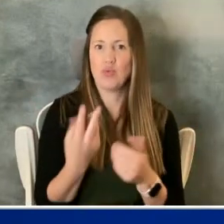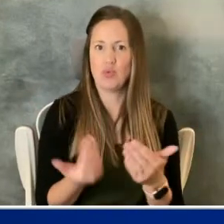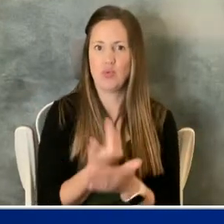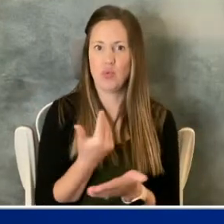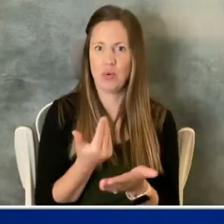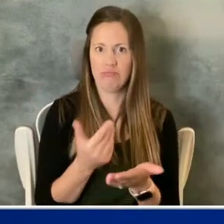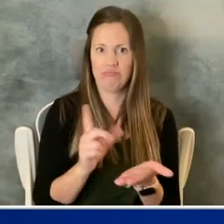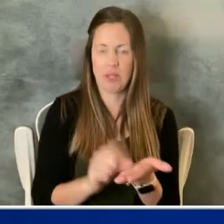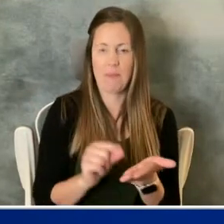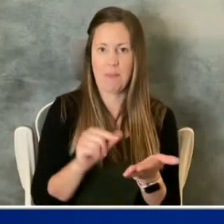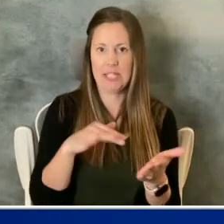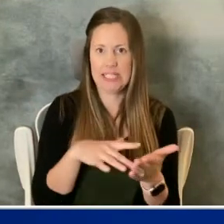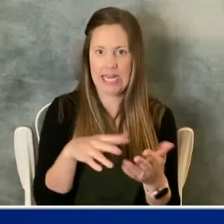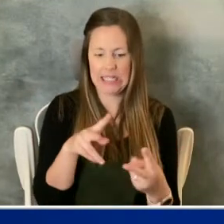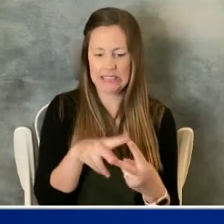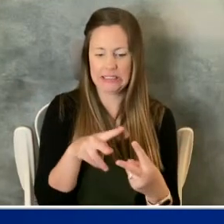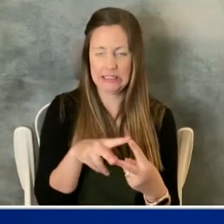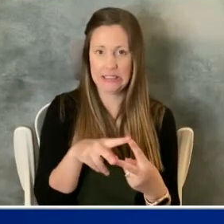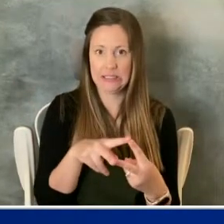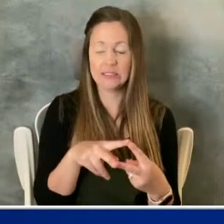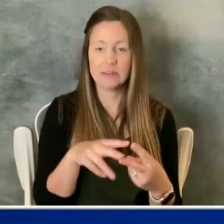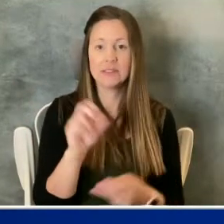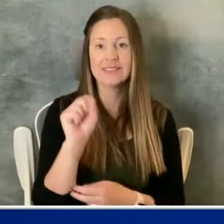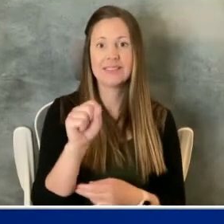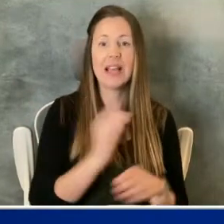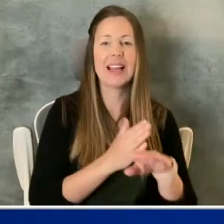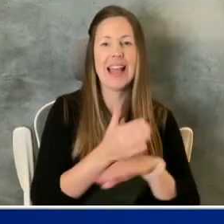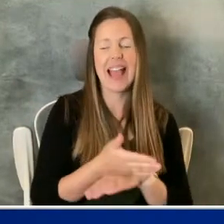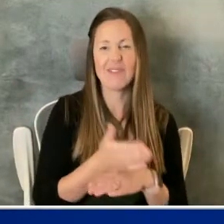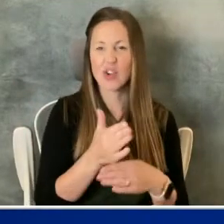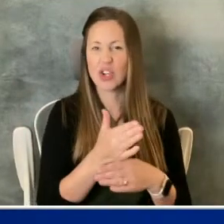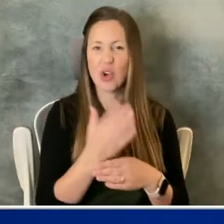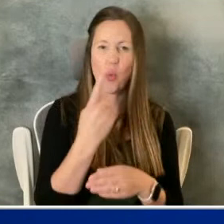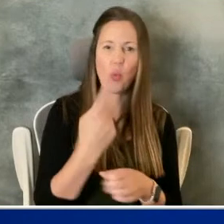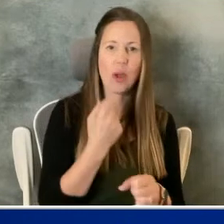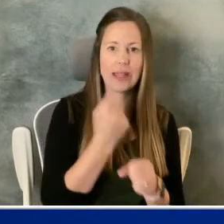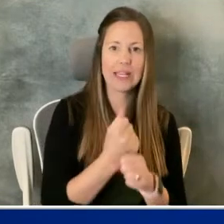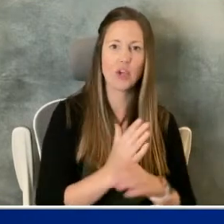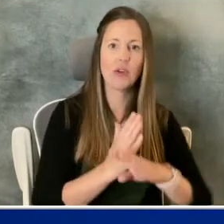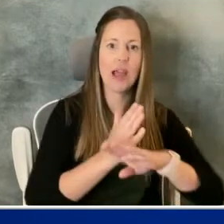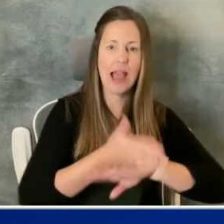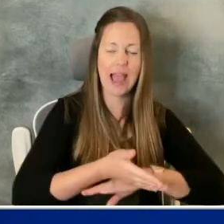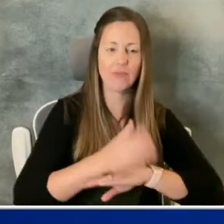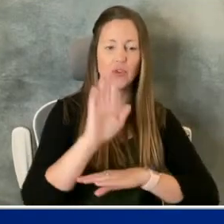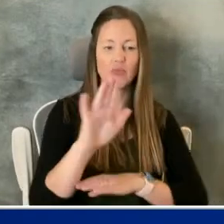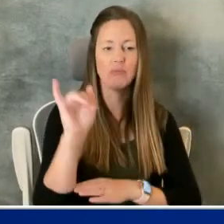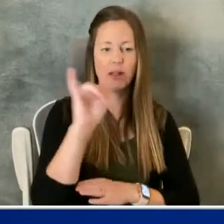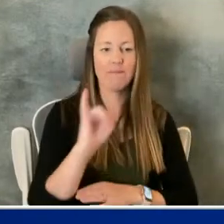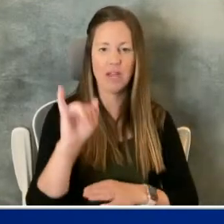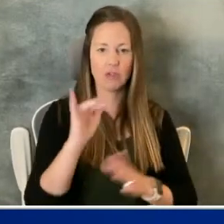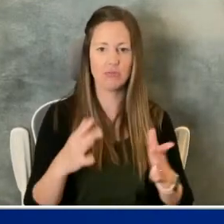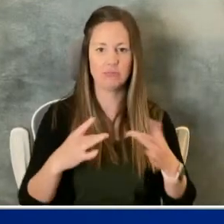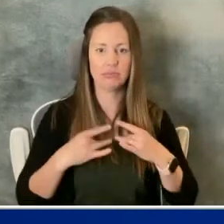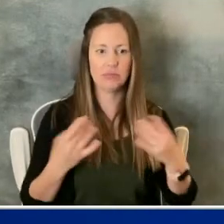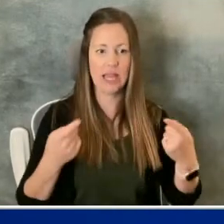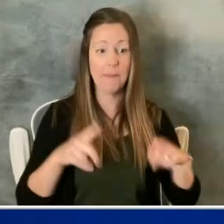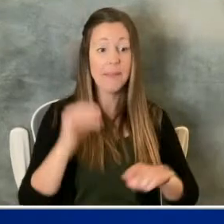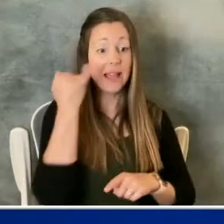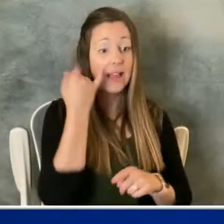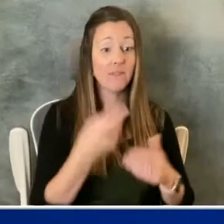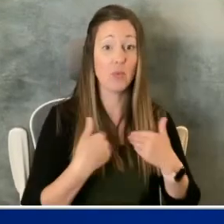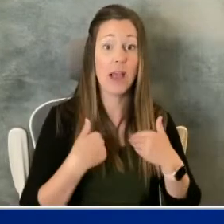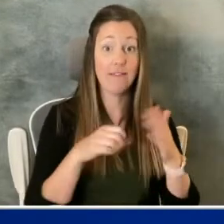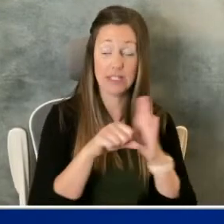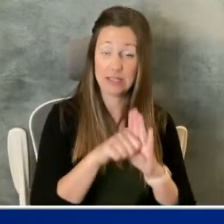yes, even after a median of a year after your infection, if you have long symptoms, they looked at